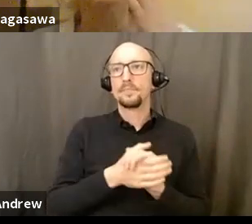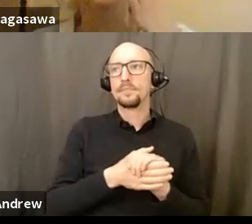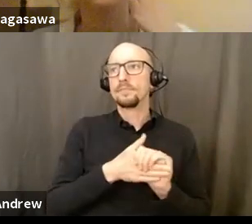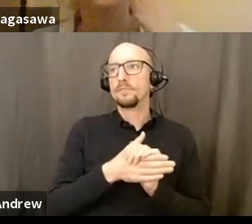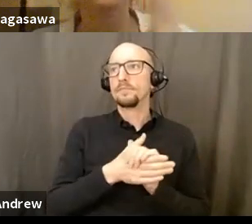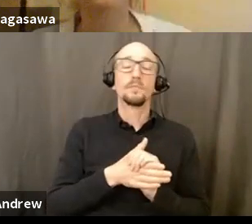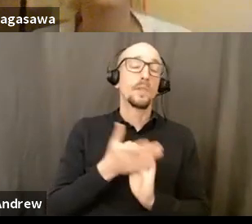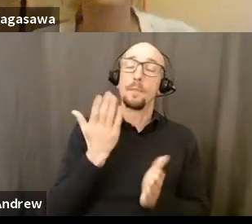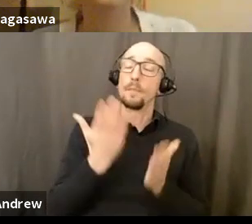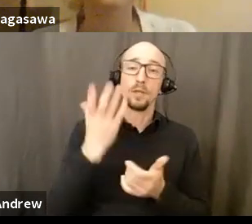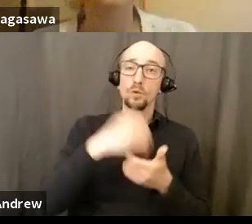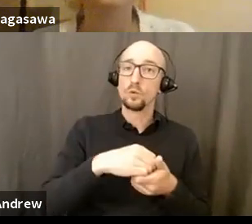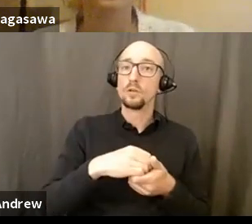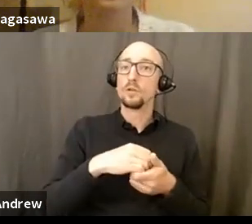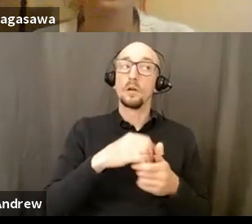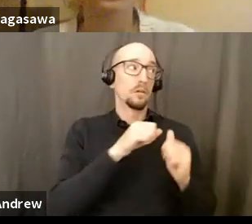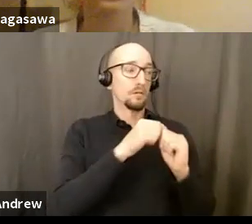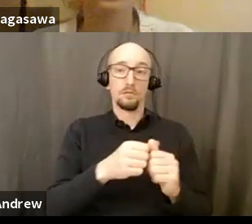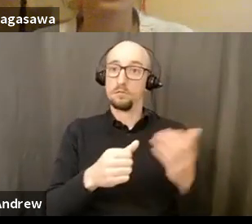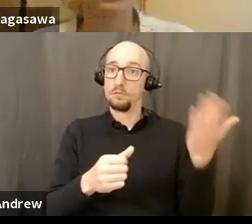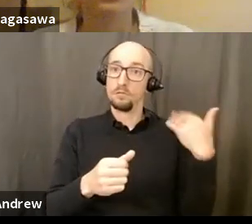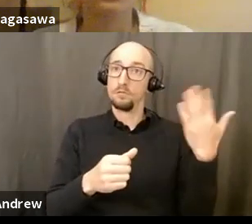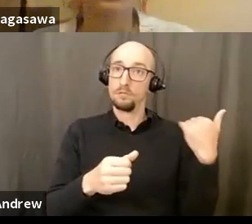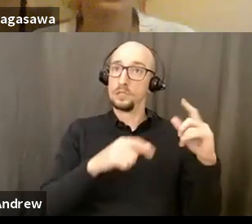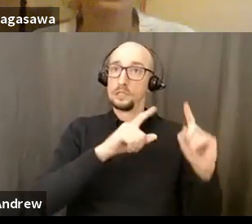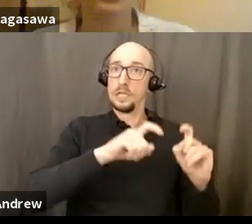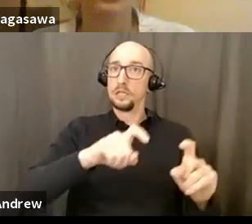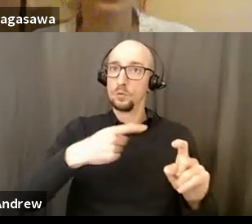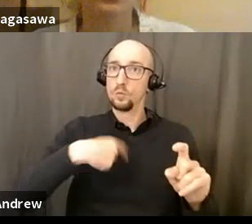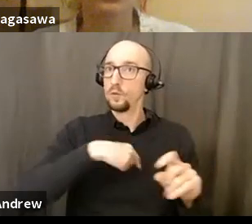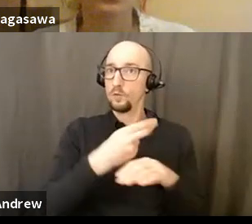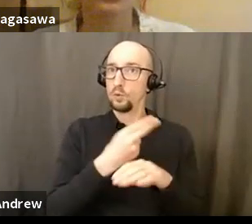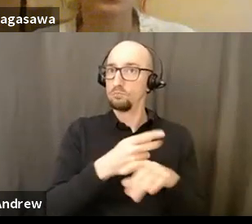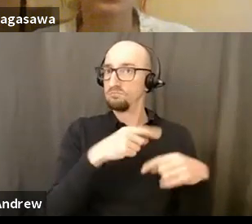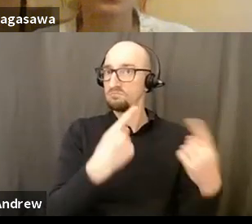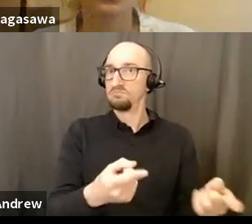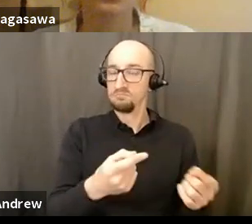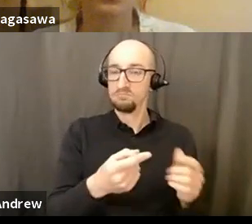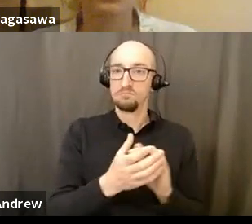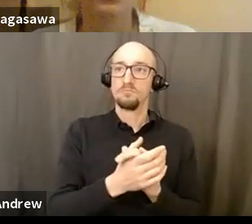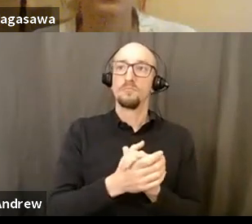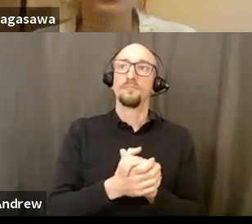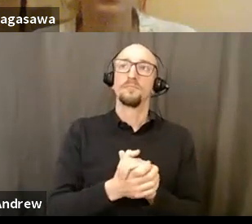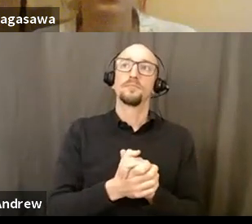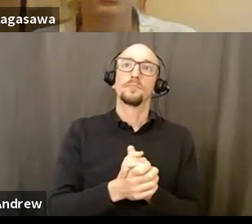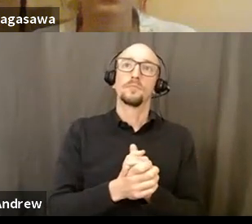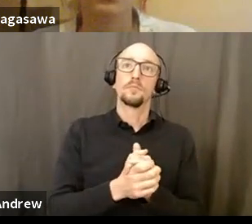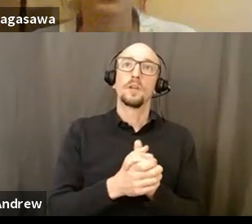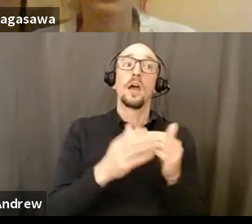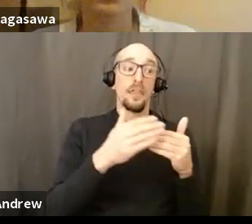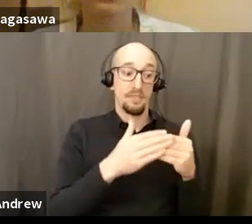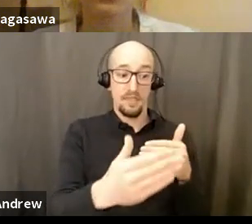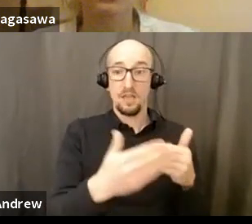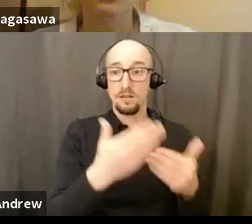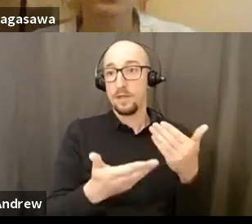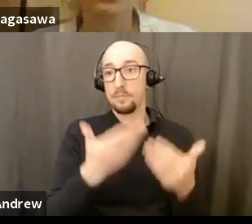whether it's a continuation of what we've been doing up to this year, and then